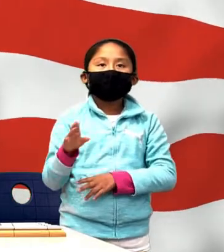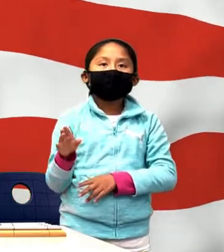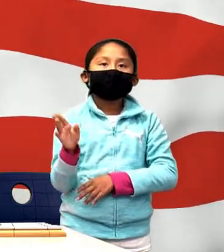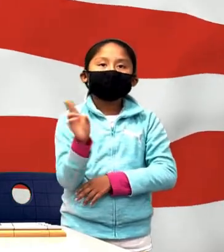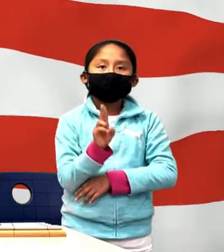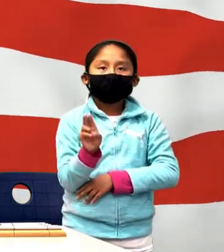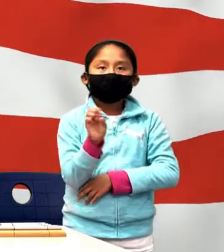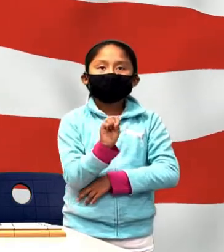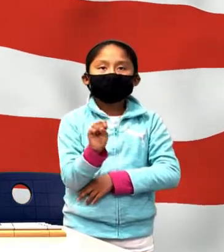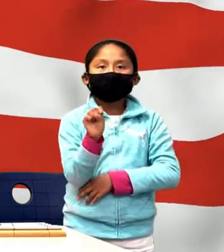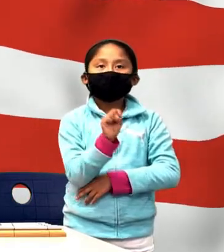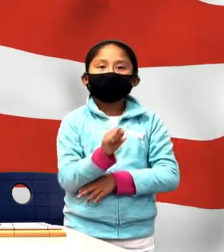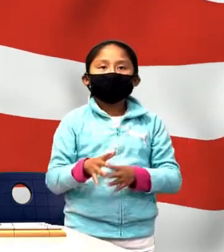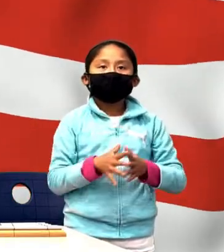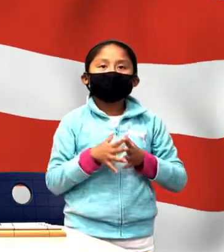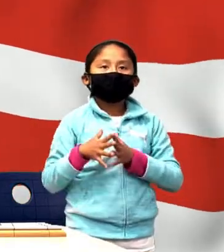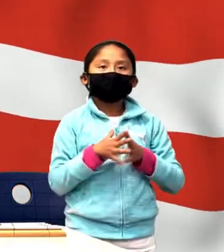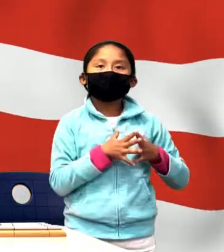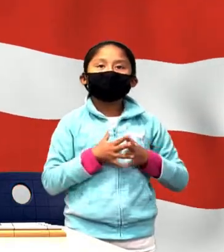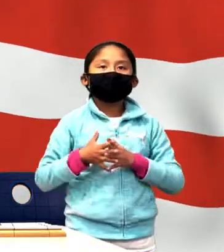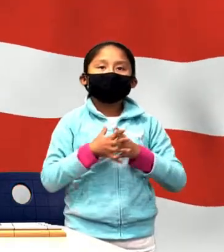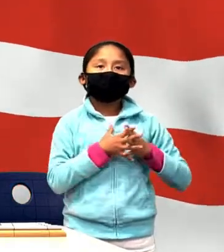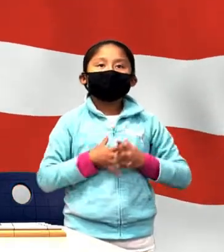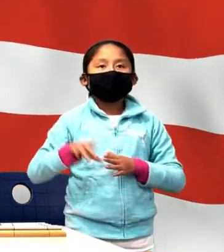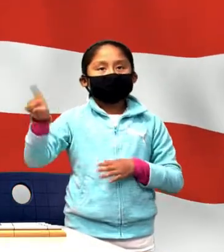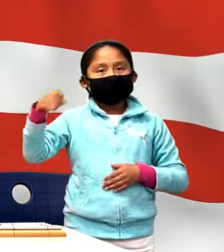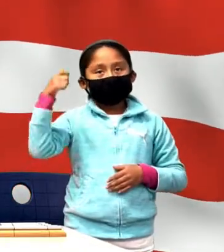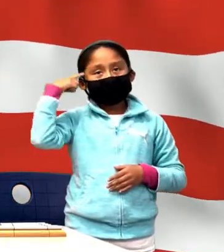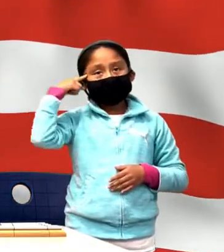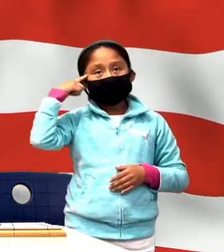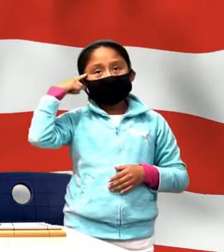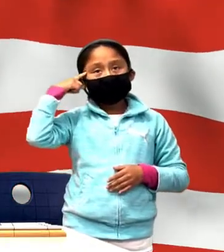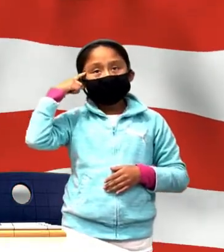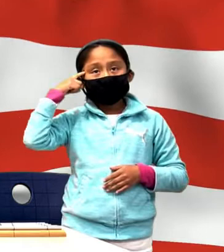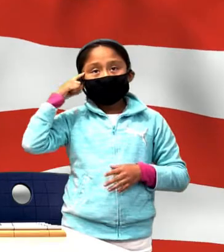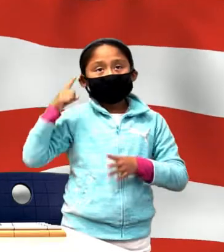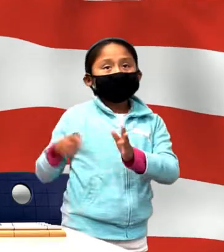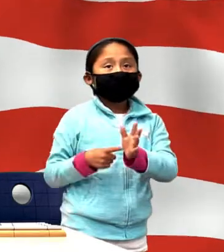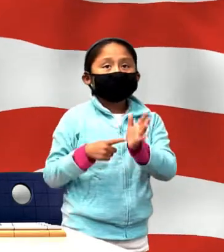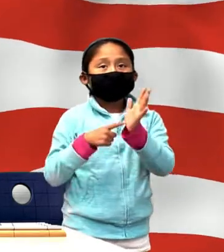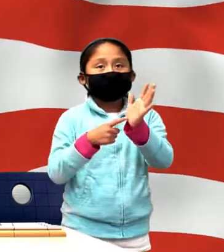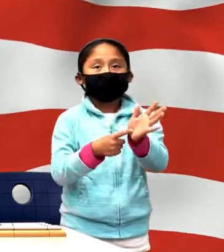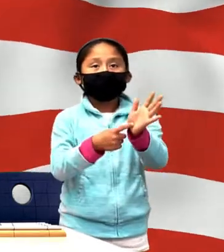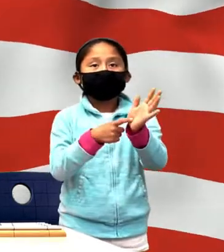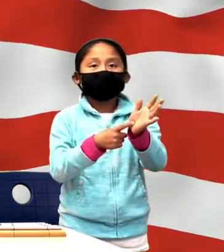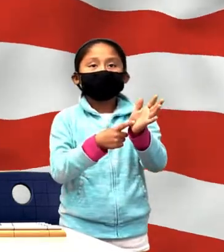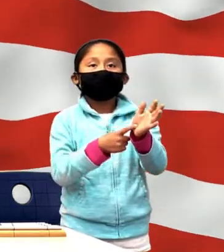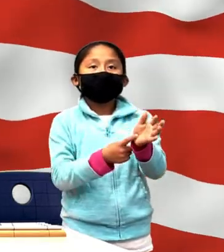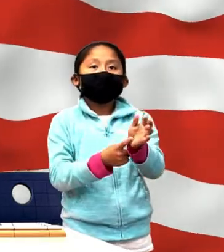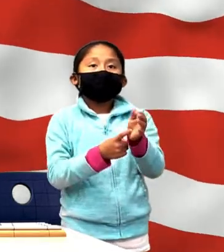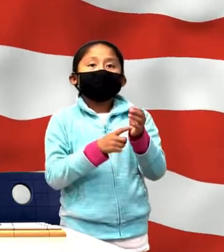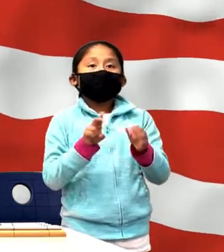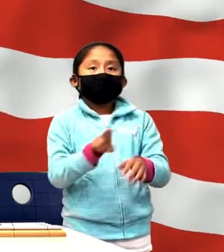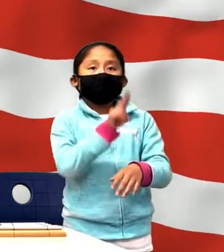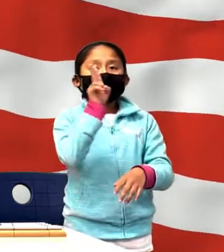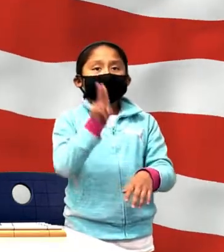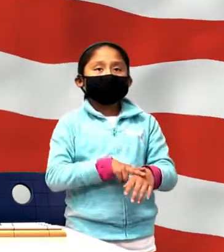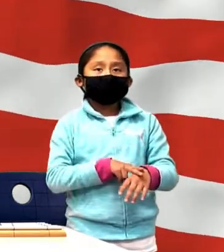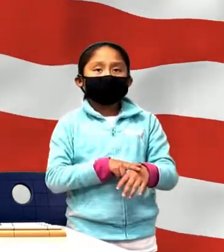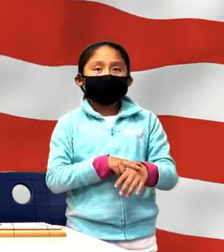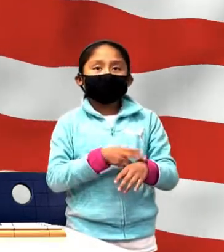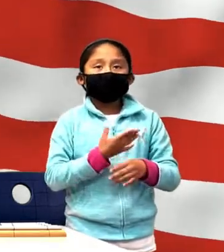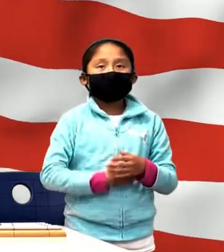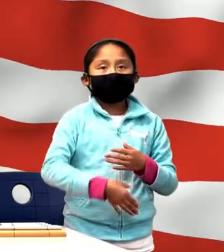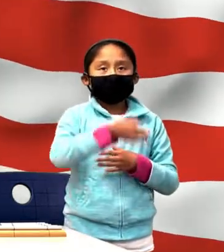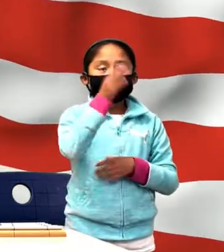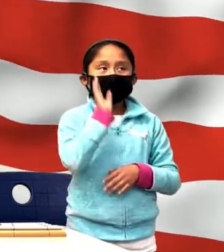of the United States of America and to the Republic for which it stands, one